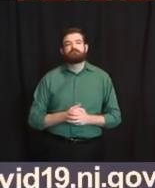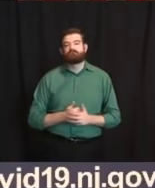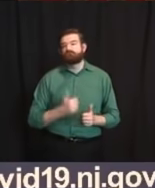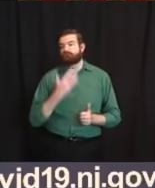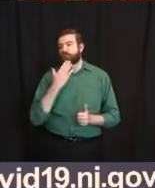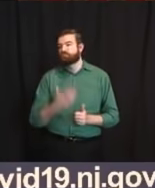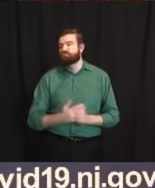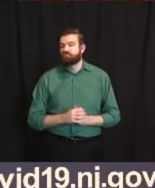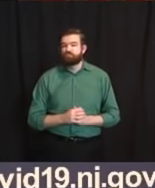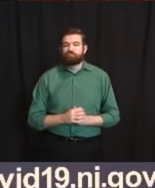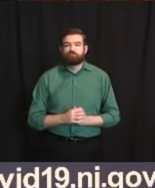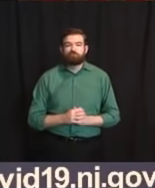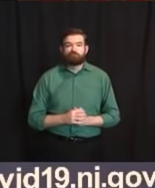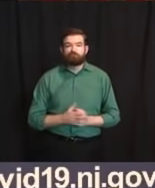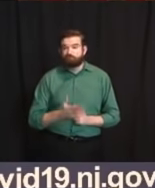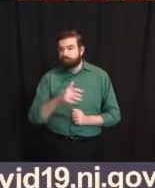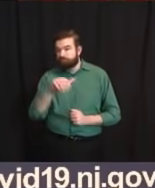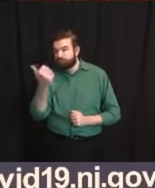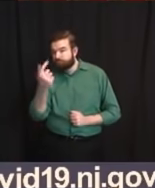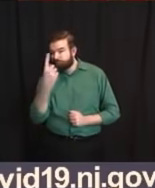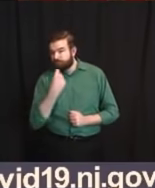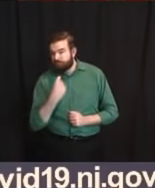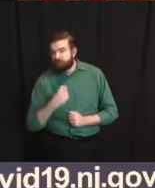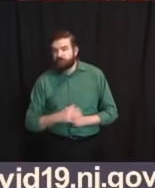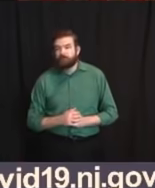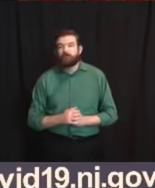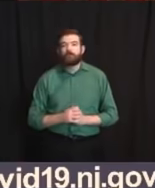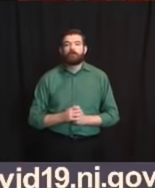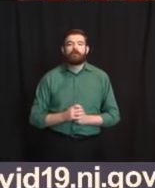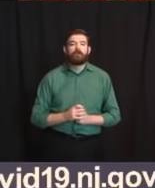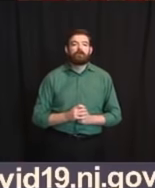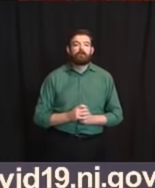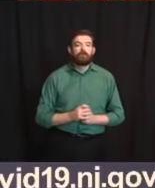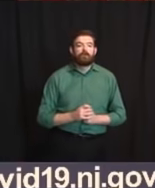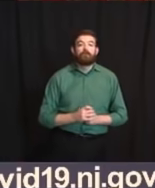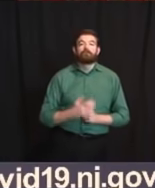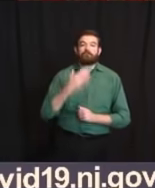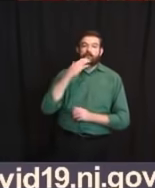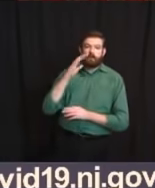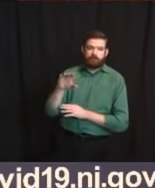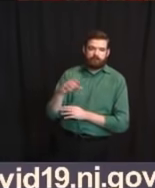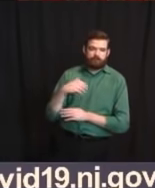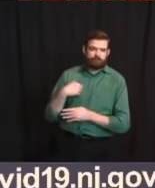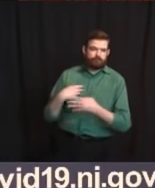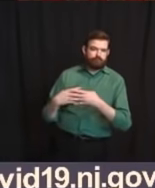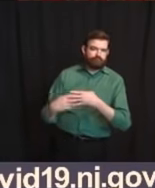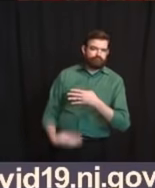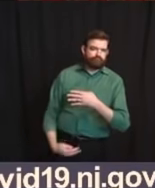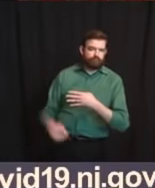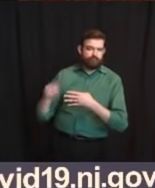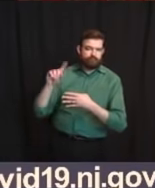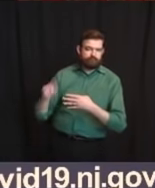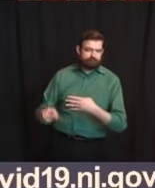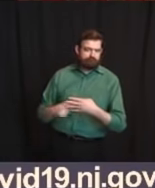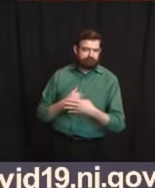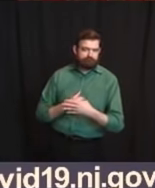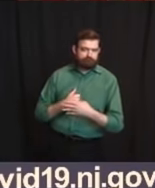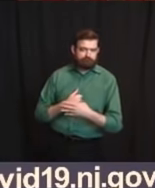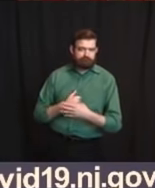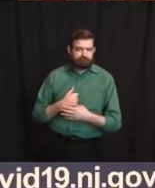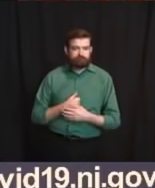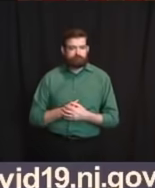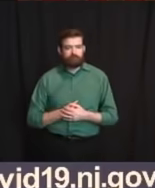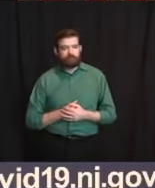afternoon. Good afternoon, Governor. Unfortunately, I have more questions for you than I did on Wednesday. I'm sorry, but that's okay.